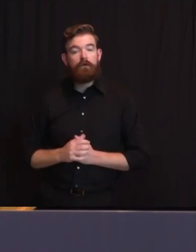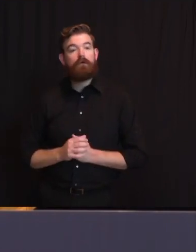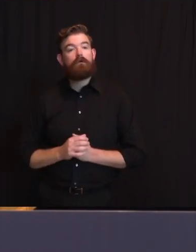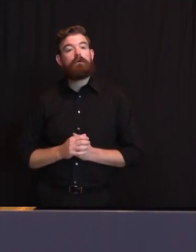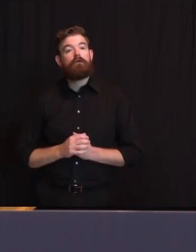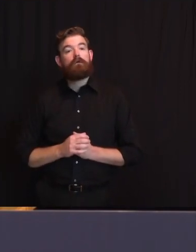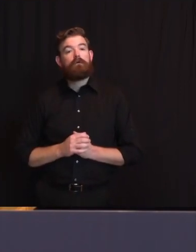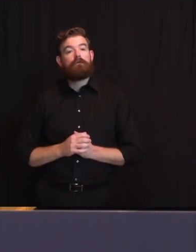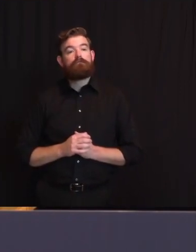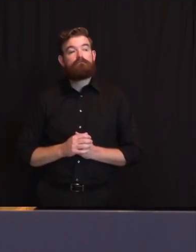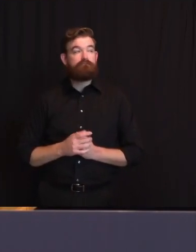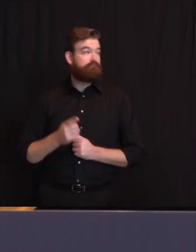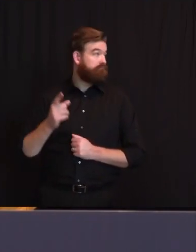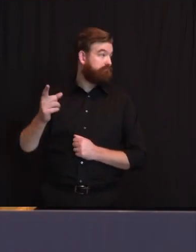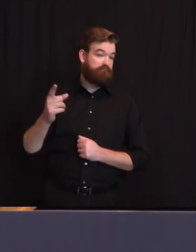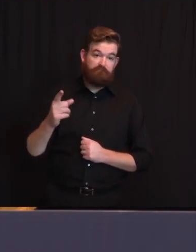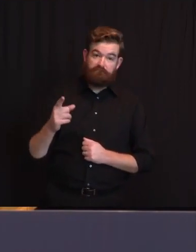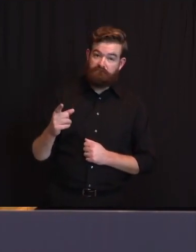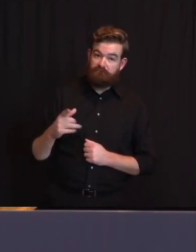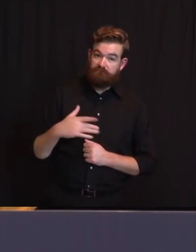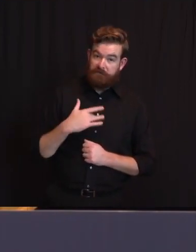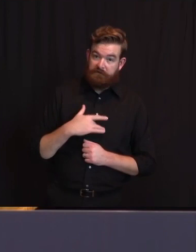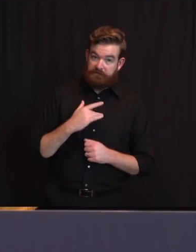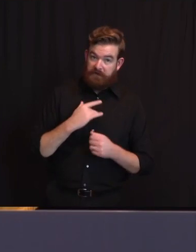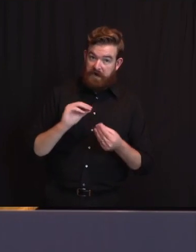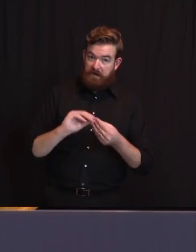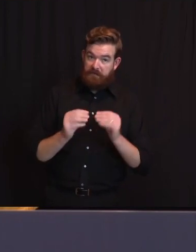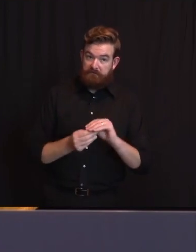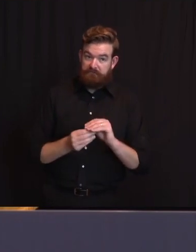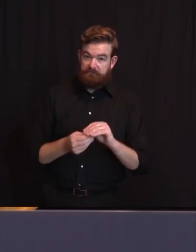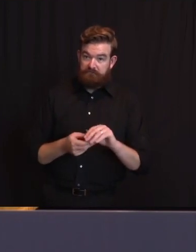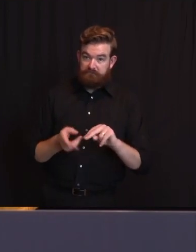dining, gyms, movie theaters in the coming days or whenever?